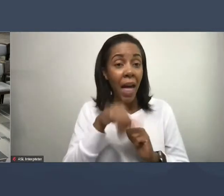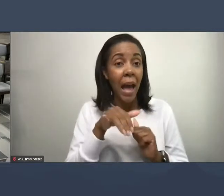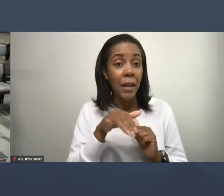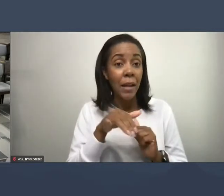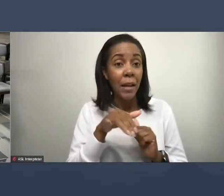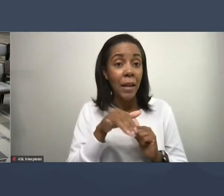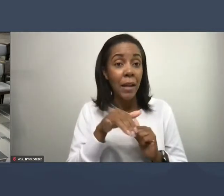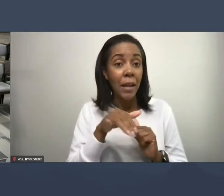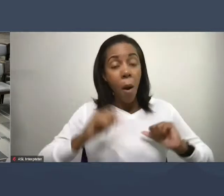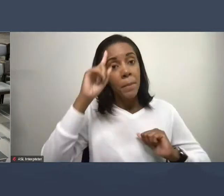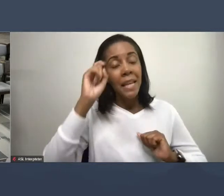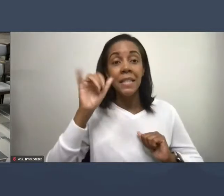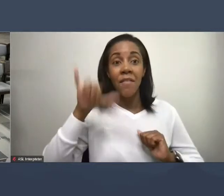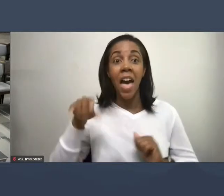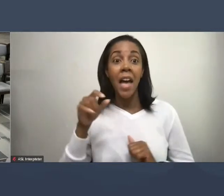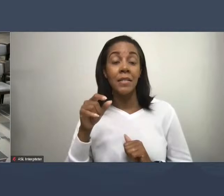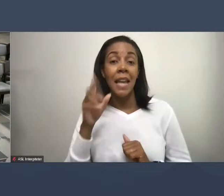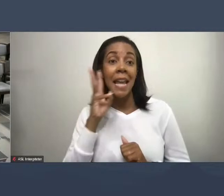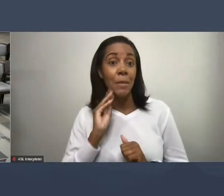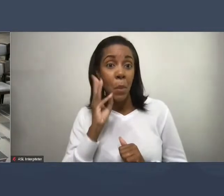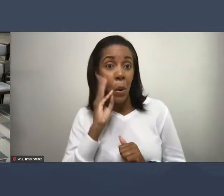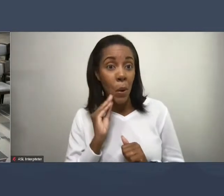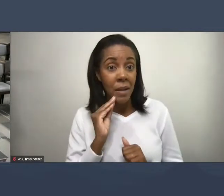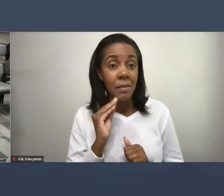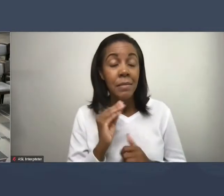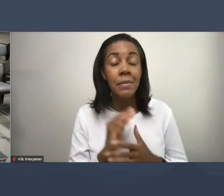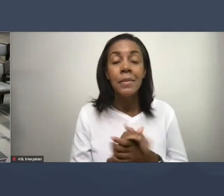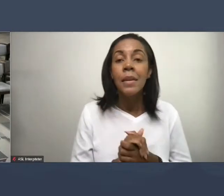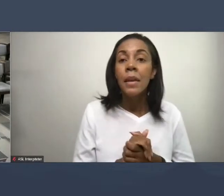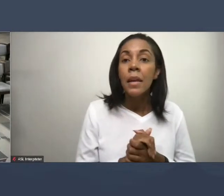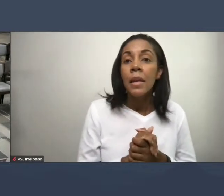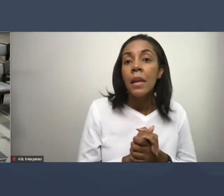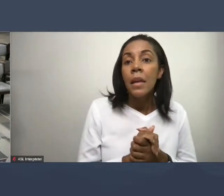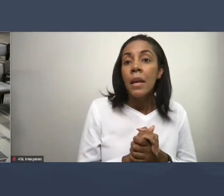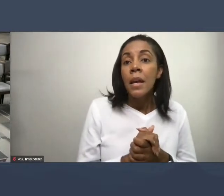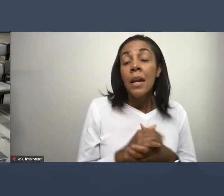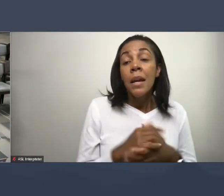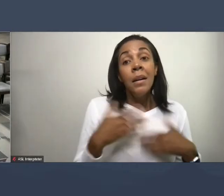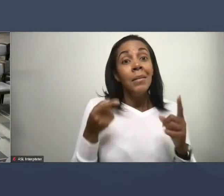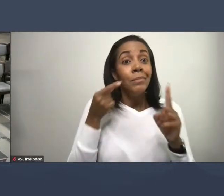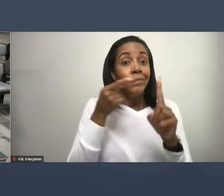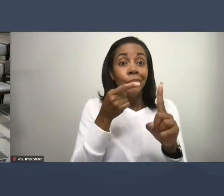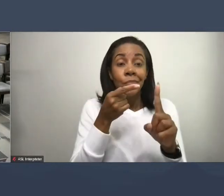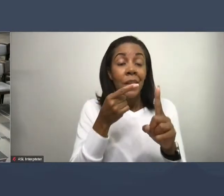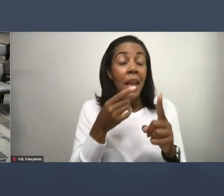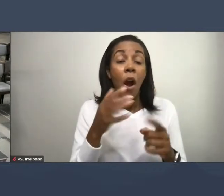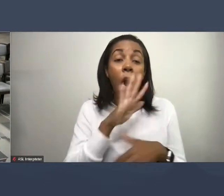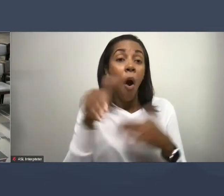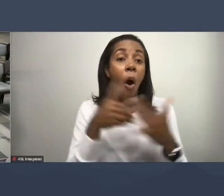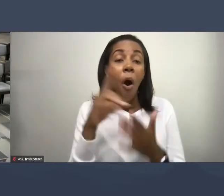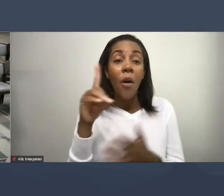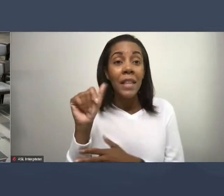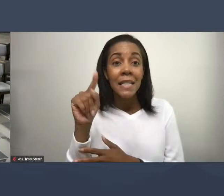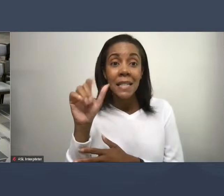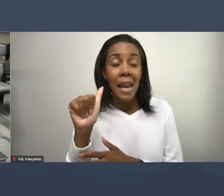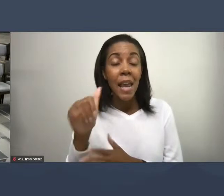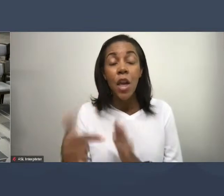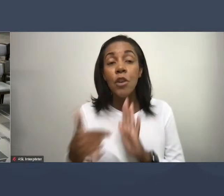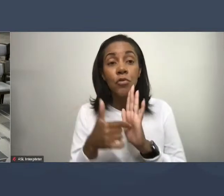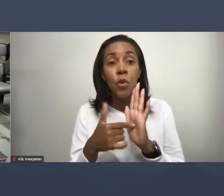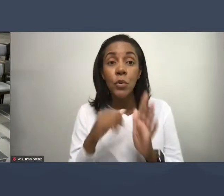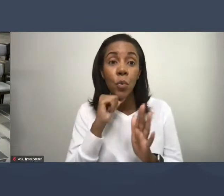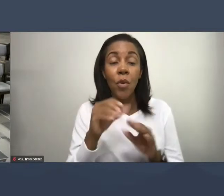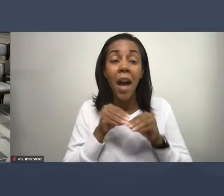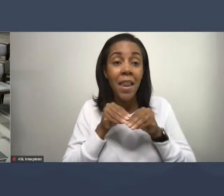those things are in play. Ultimately, the bottom line is all the data shows that we're not affecting the